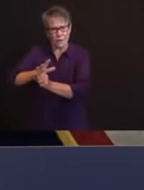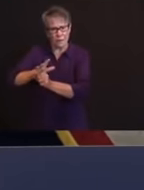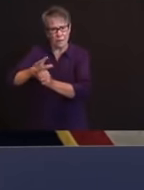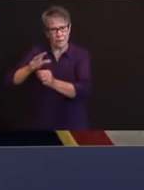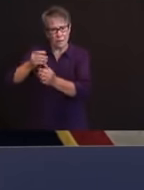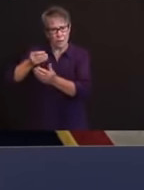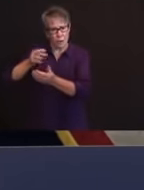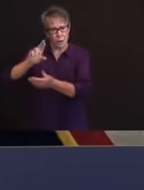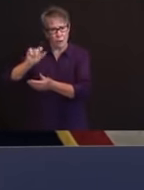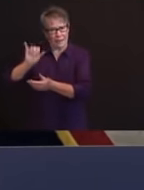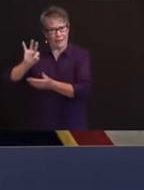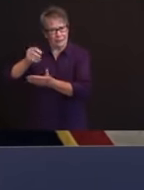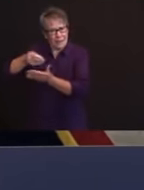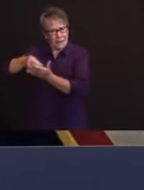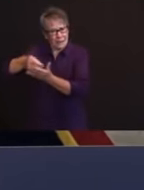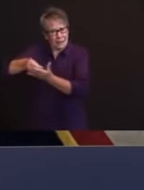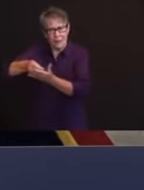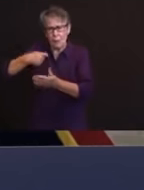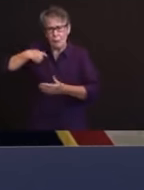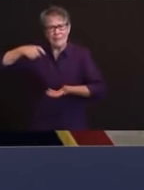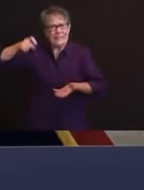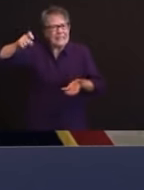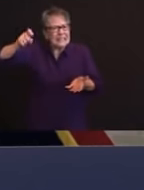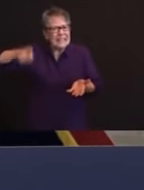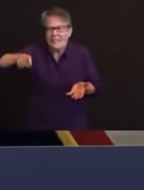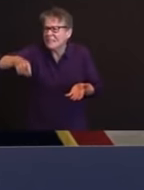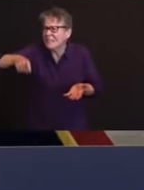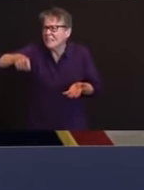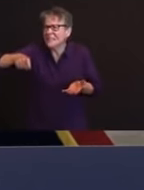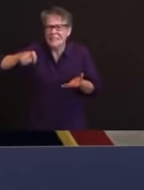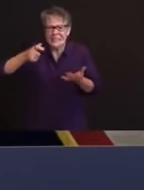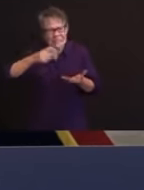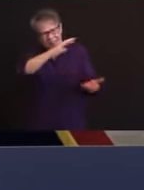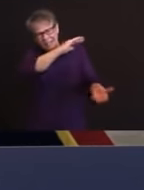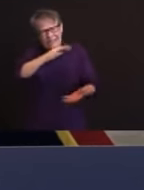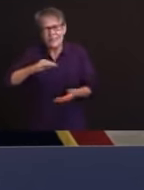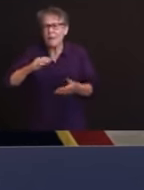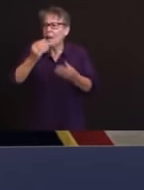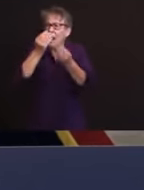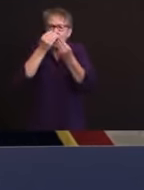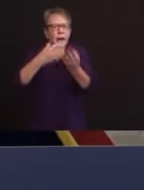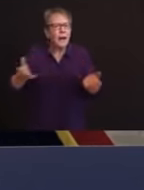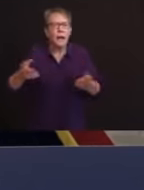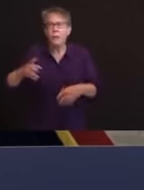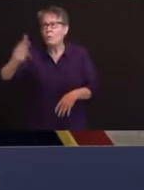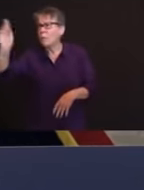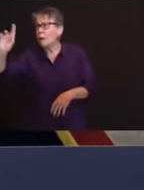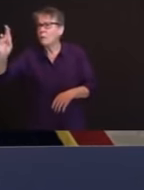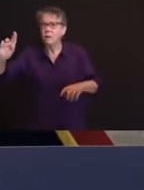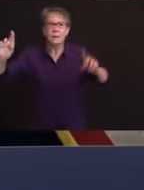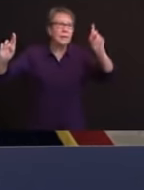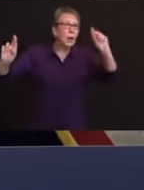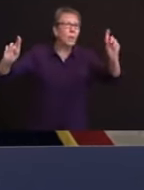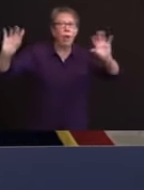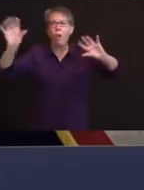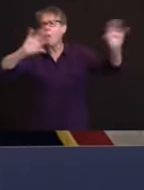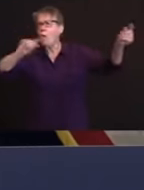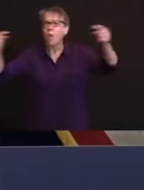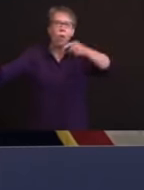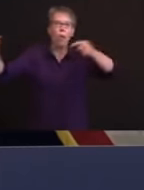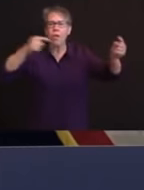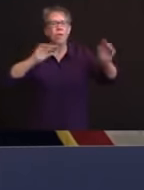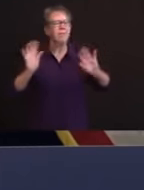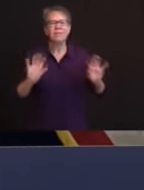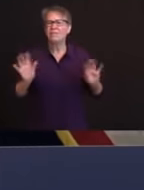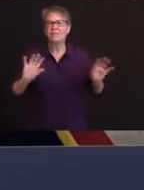to partisan gridlock. We must focus on getting something significant done. Done now.